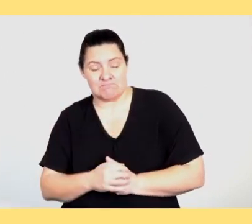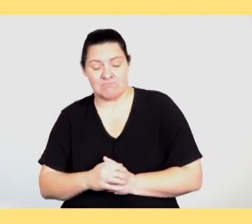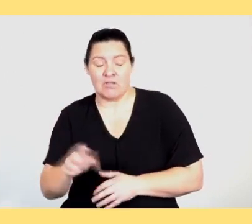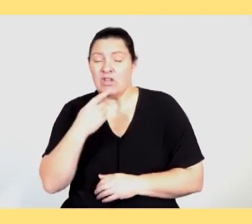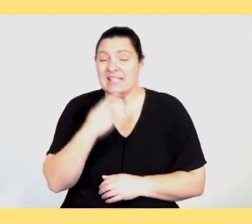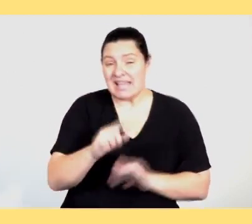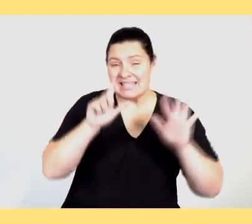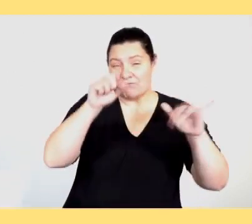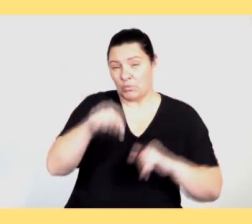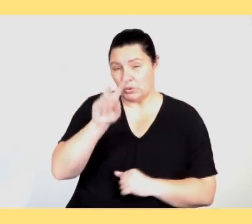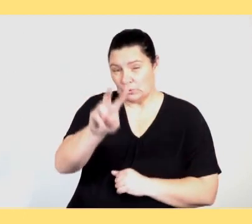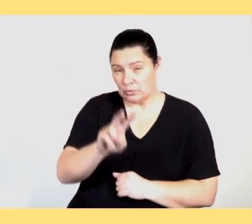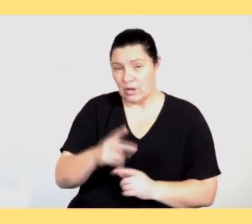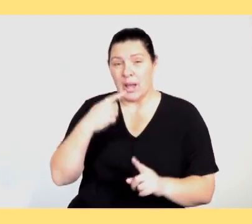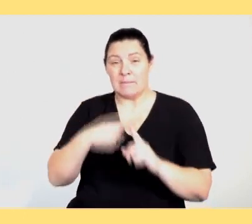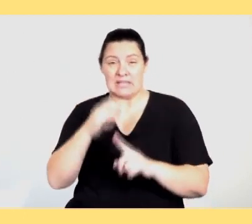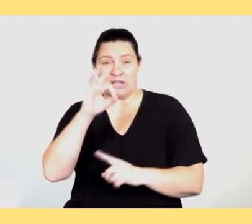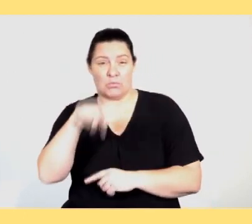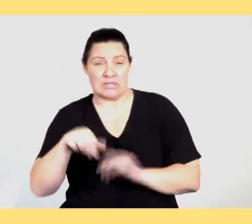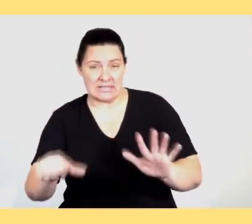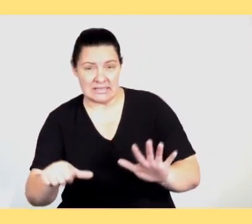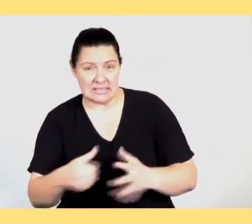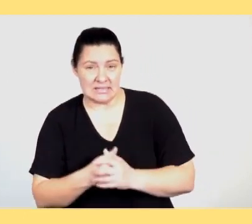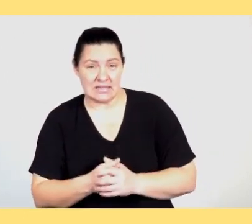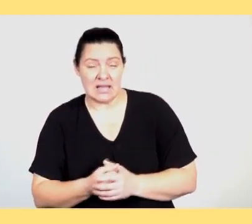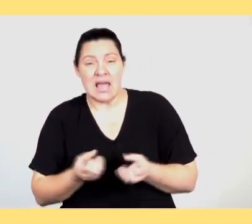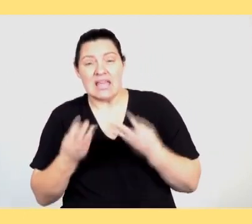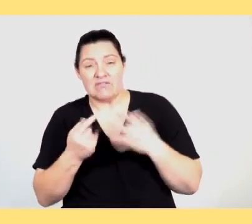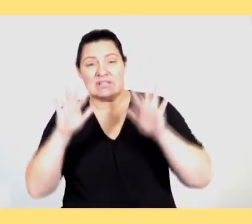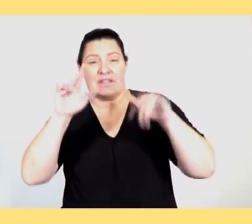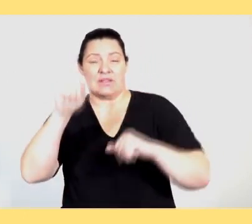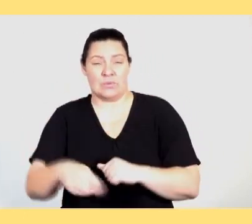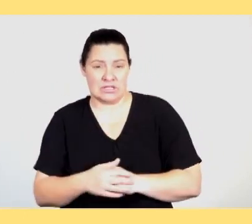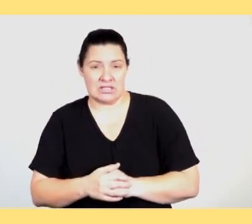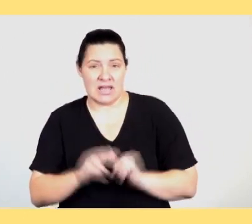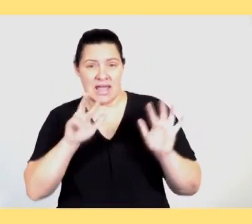3,600. So if you say 7.2 plus 3.6, that gives you